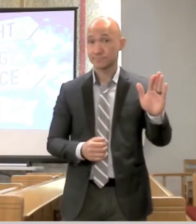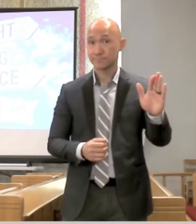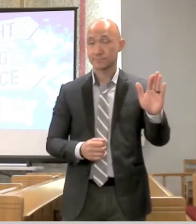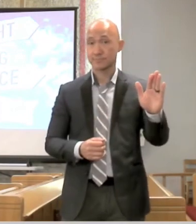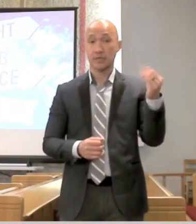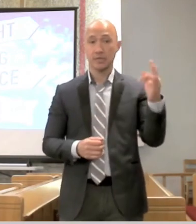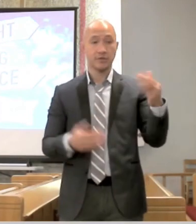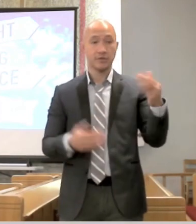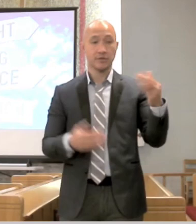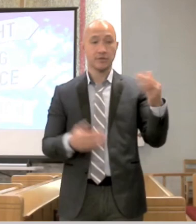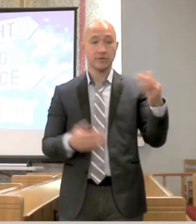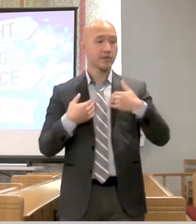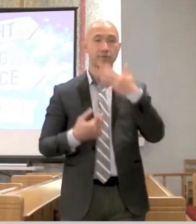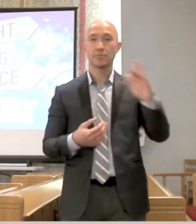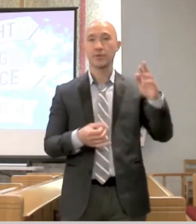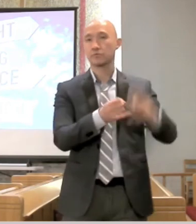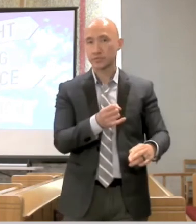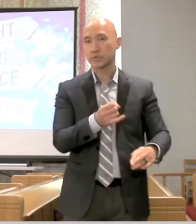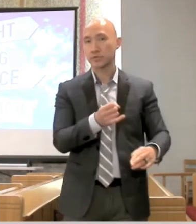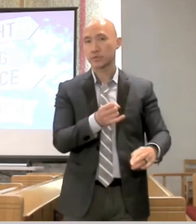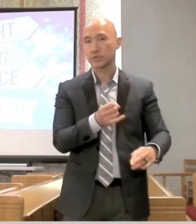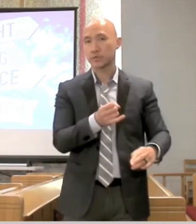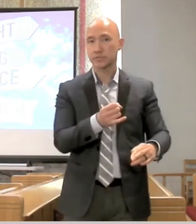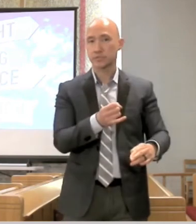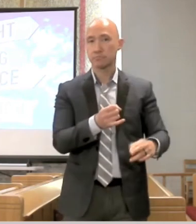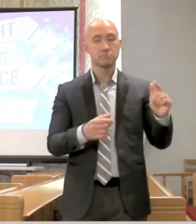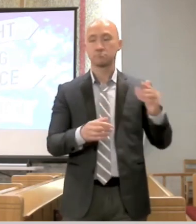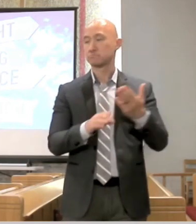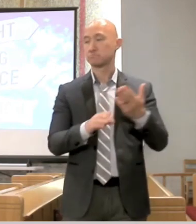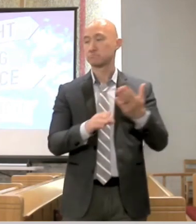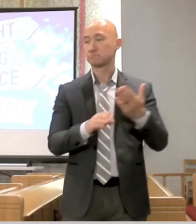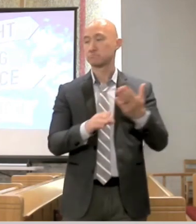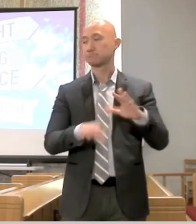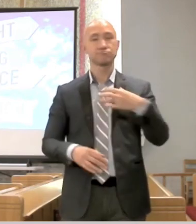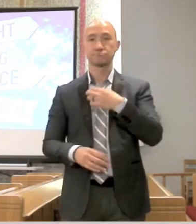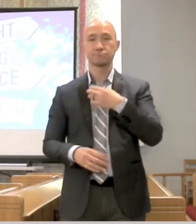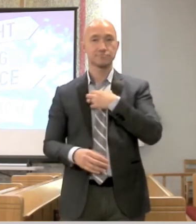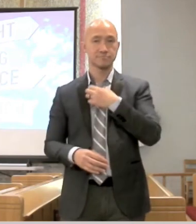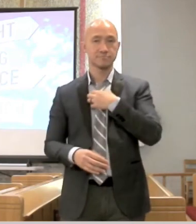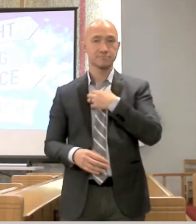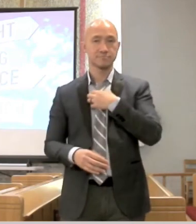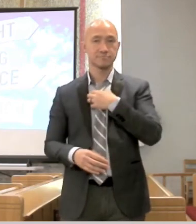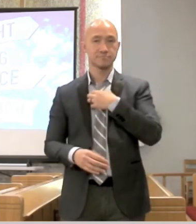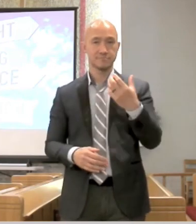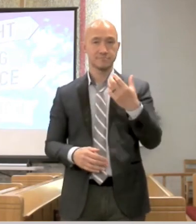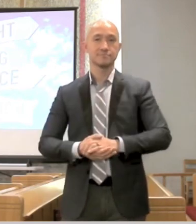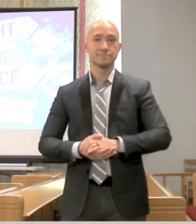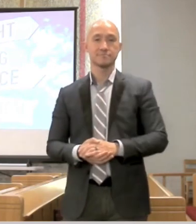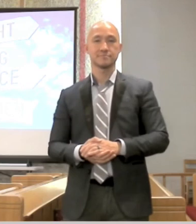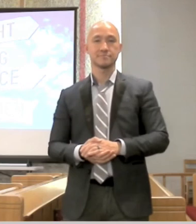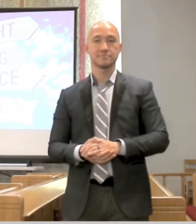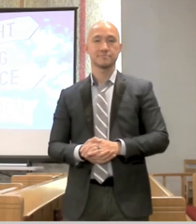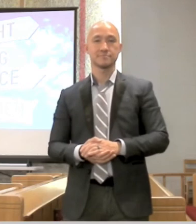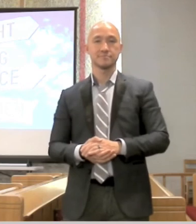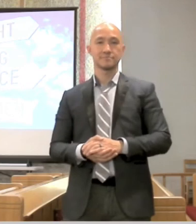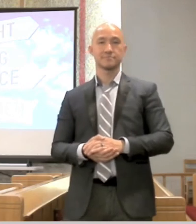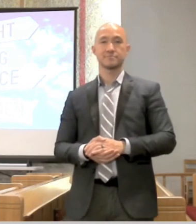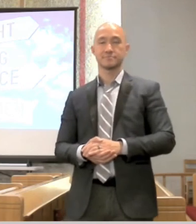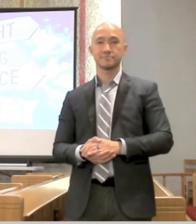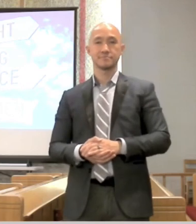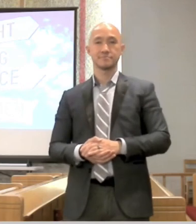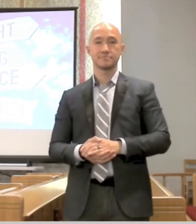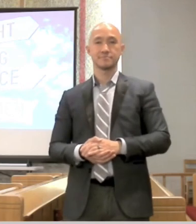that you're reaping because of the bad choice you made. That's a spiritual law. There is no such thing as karma, by the way. I know